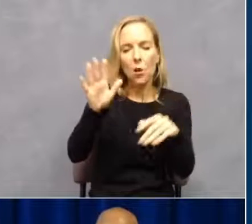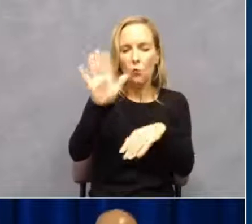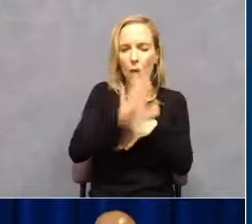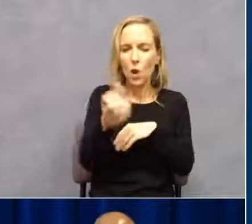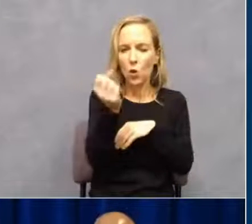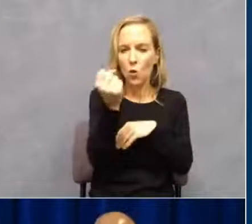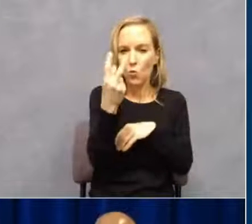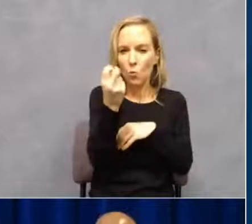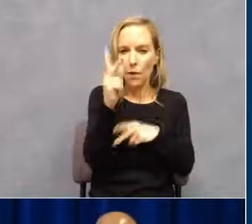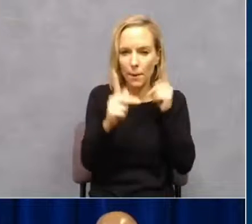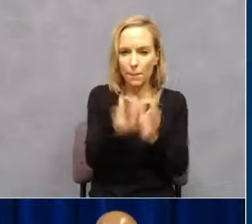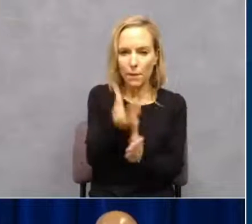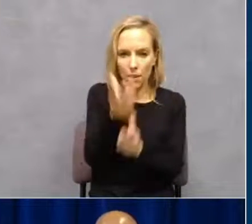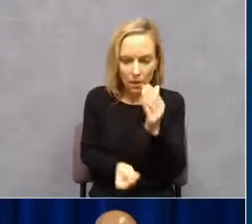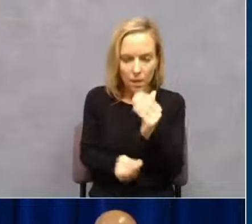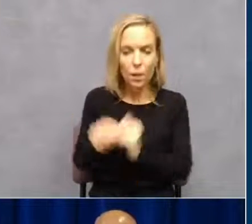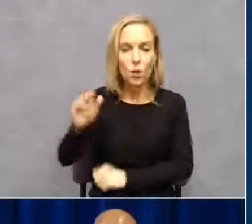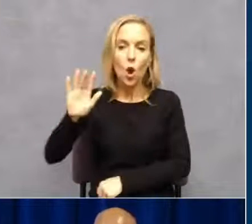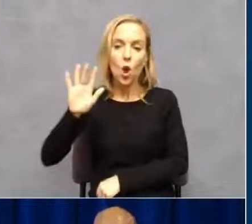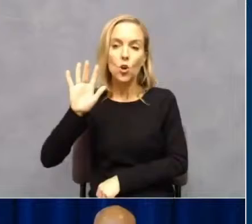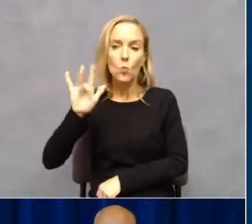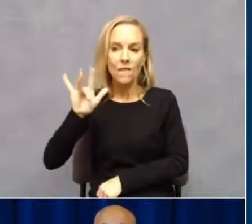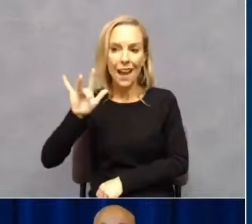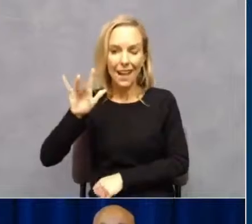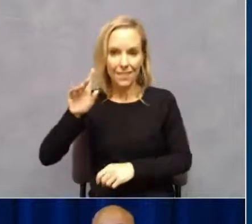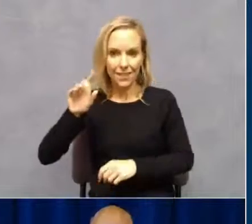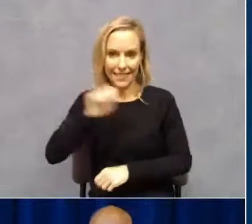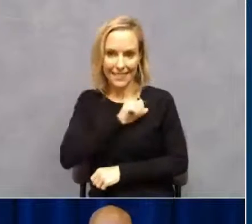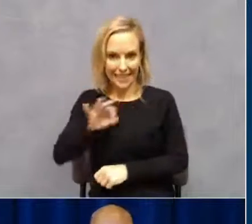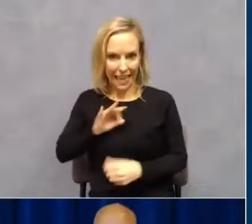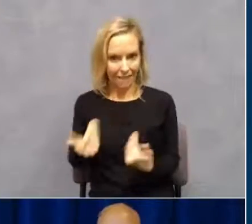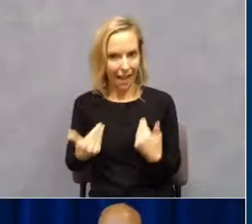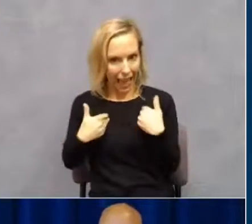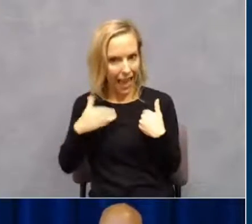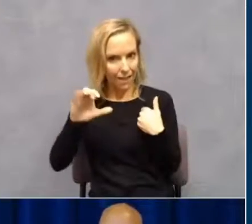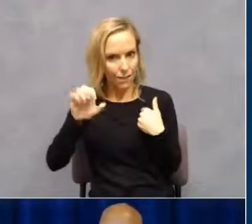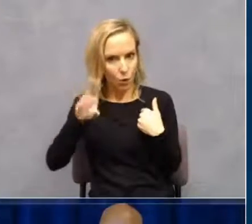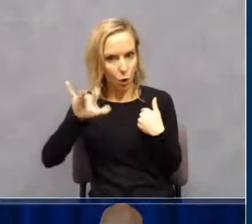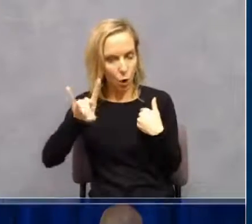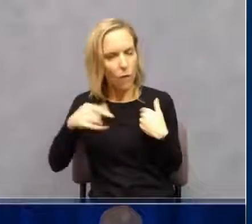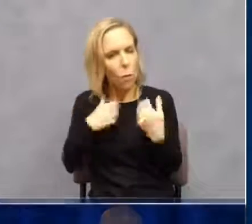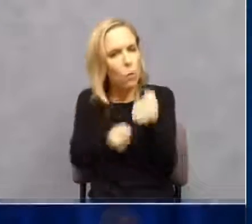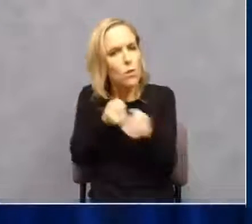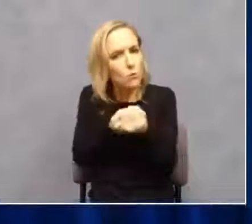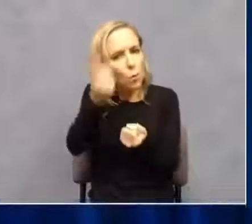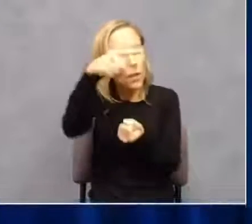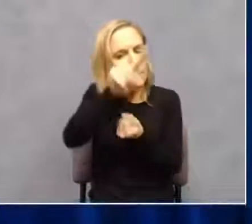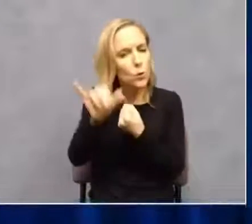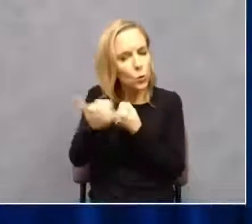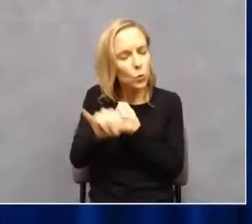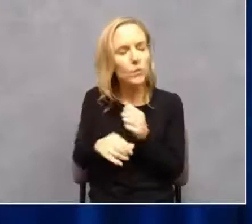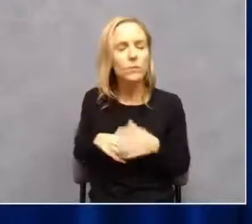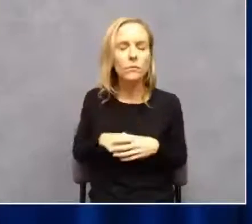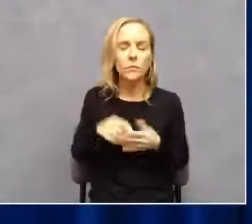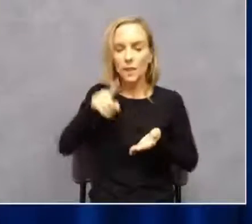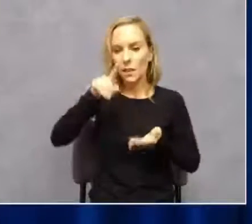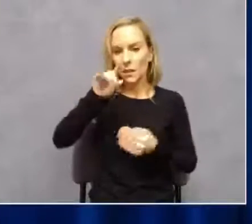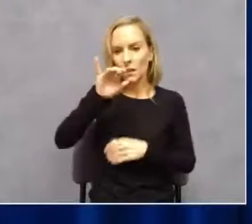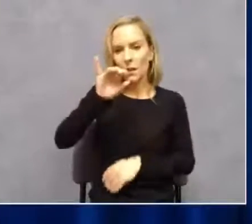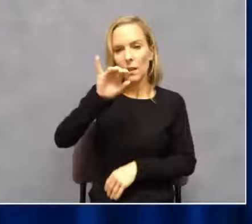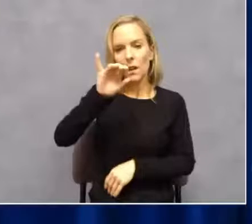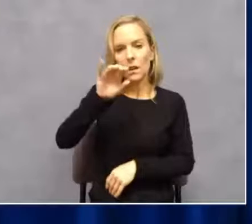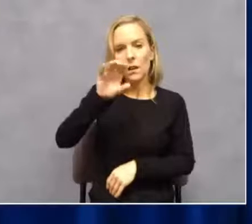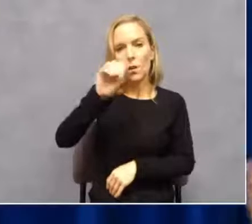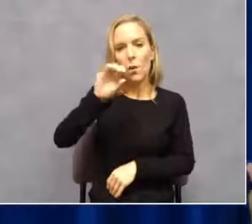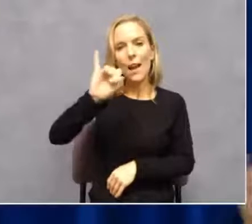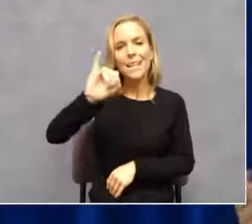25 staff are currently positive, and we support them too. Our Inspector General's office has gone